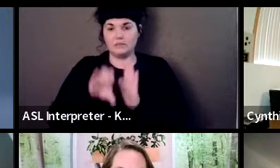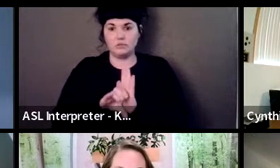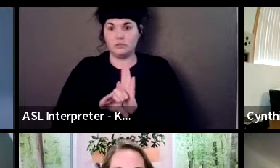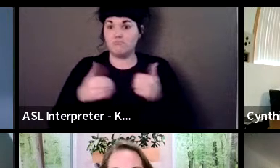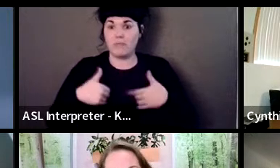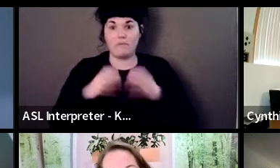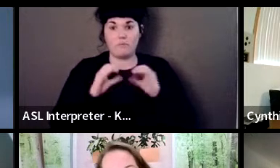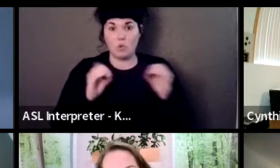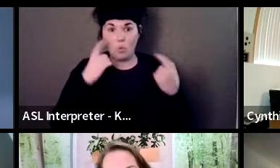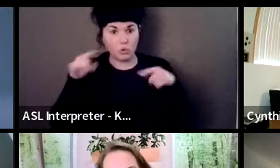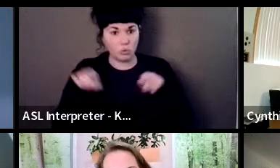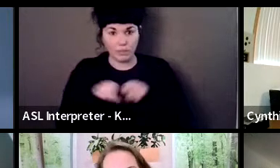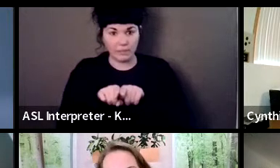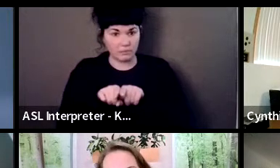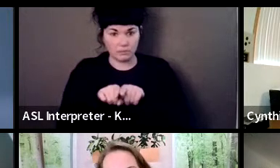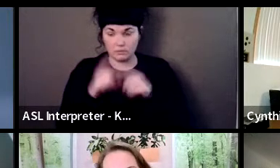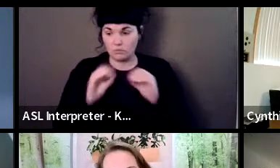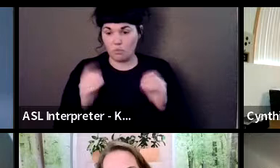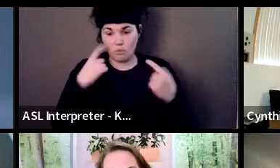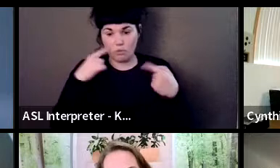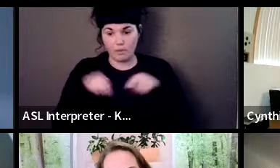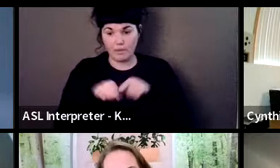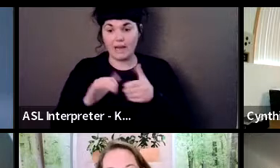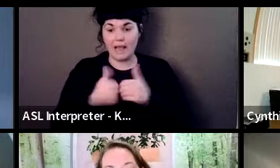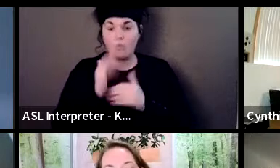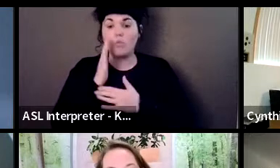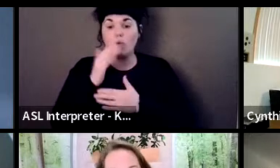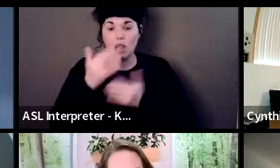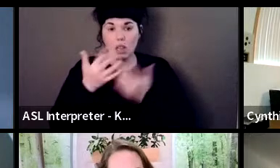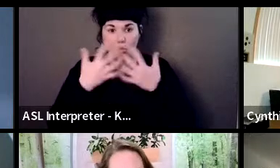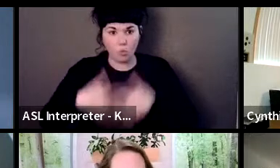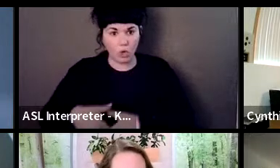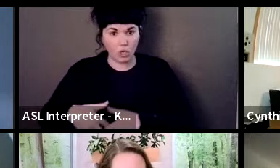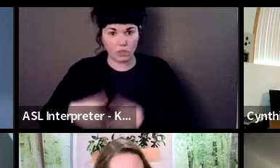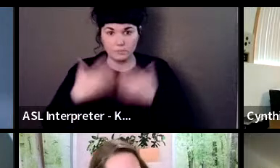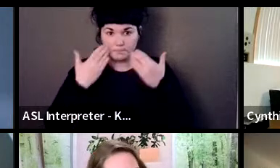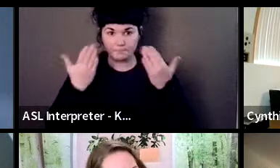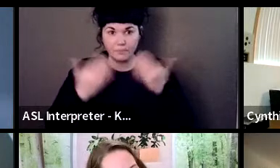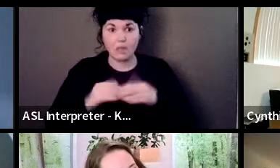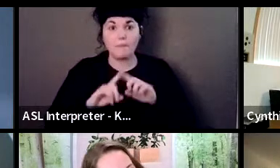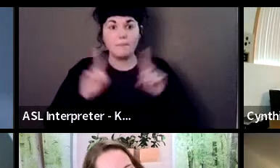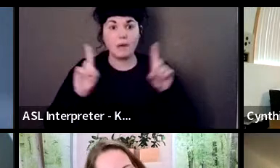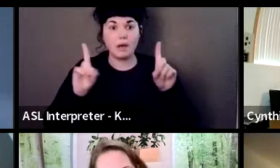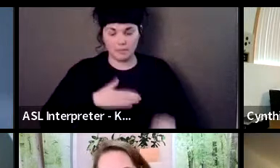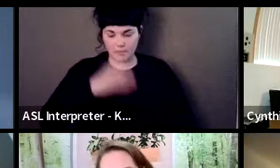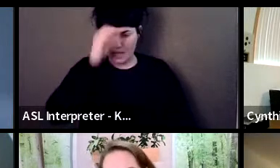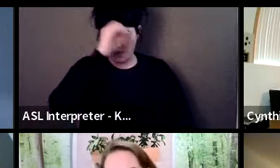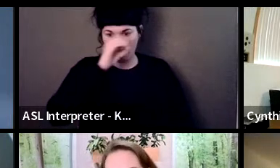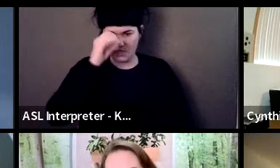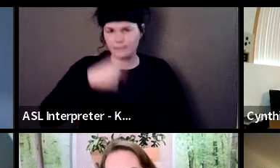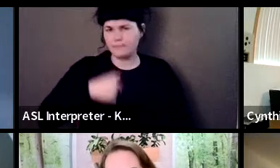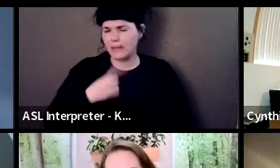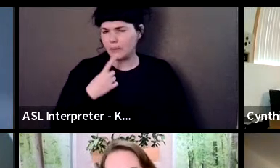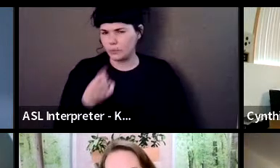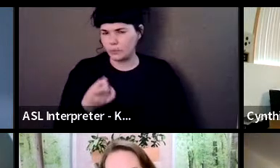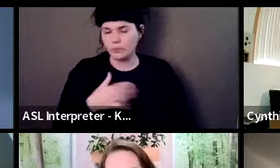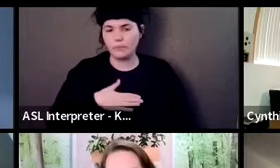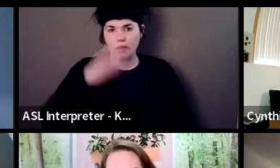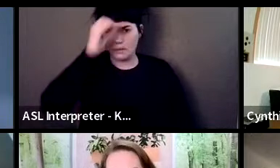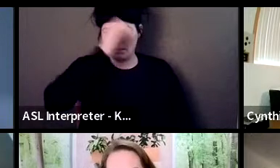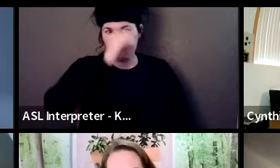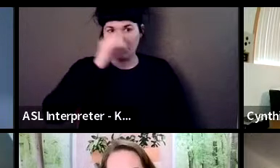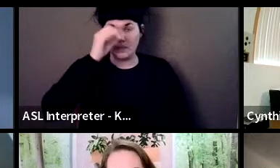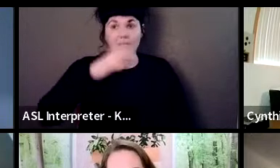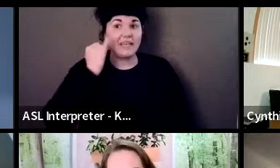work. But it was my opinion, and I expressed it, that if there is a